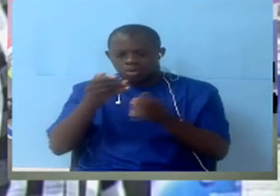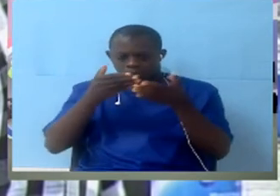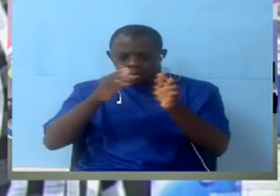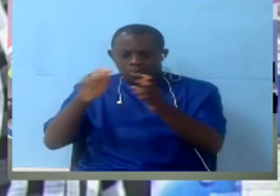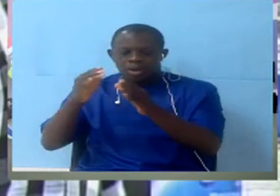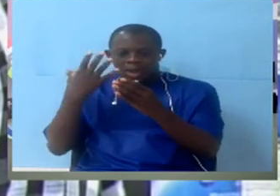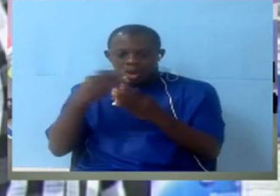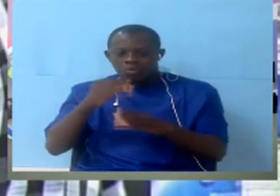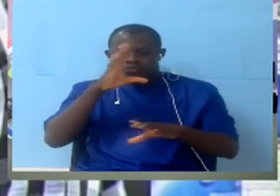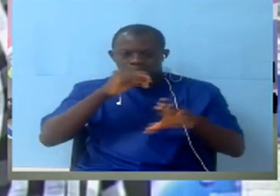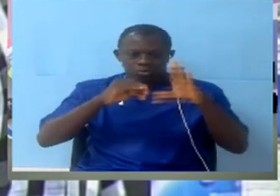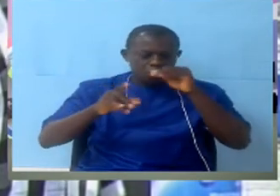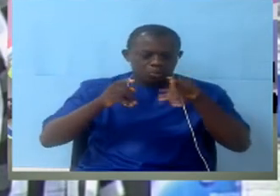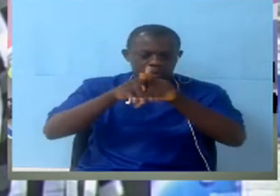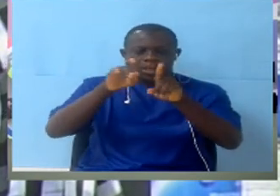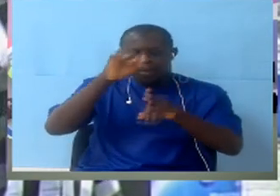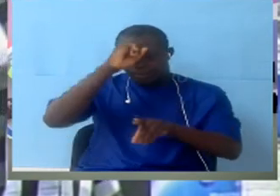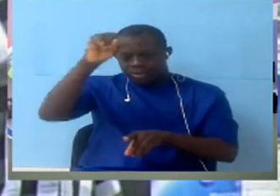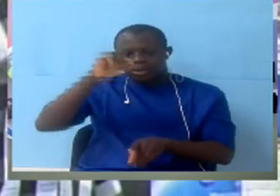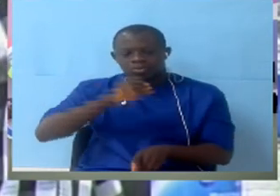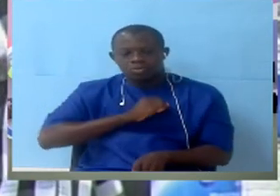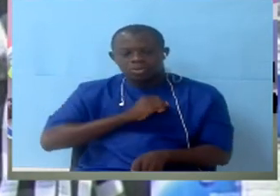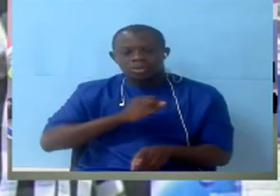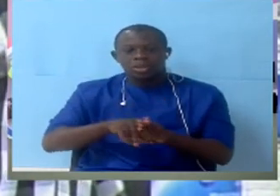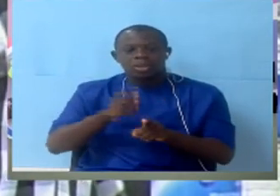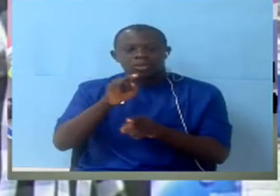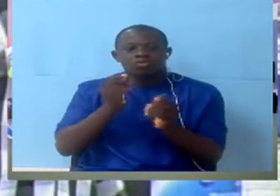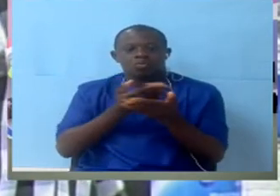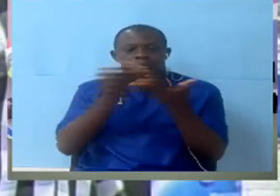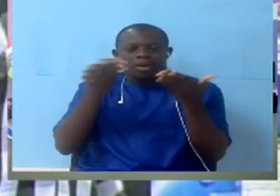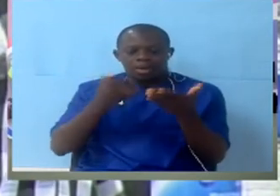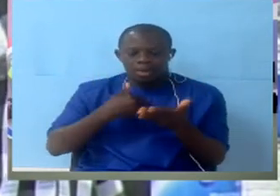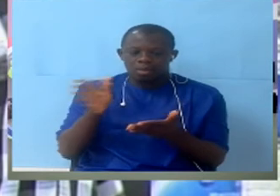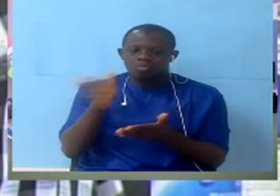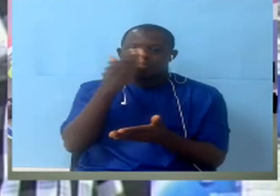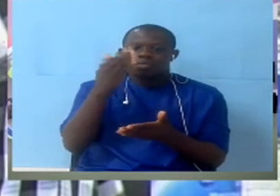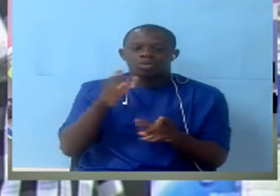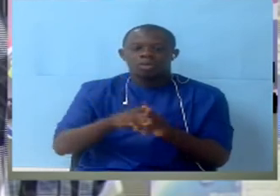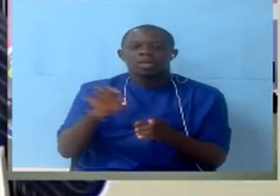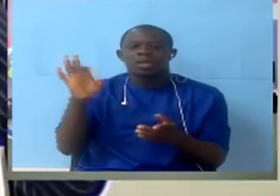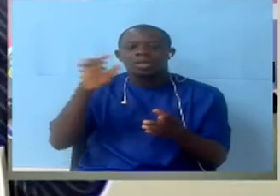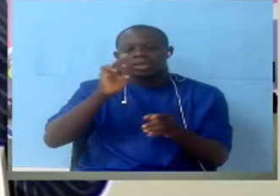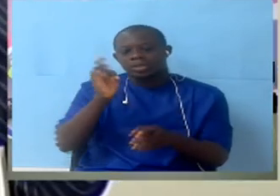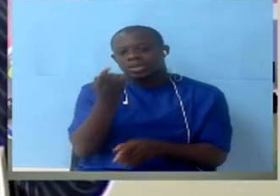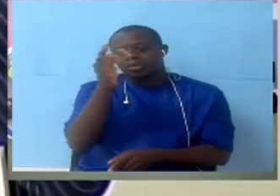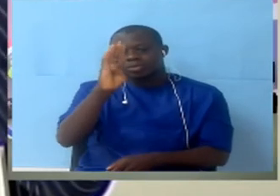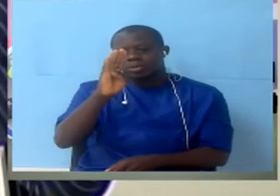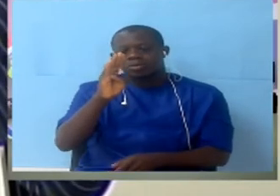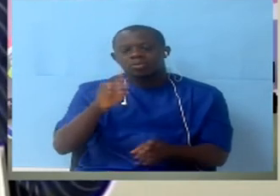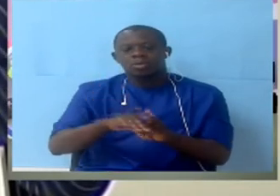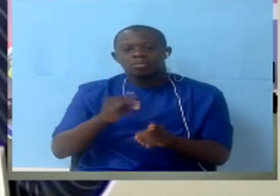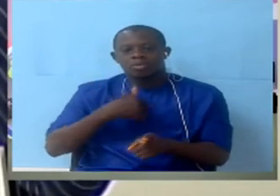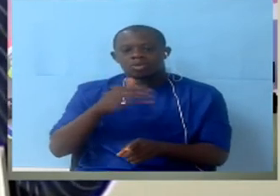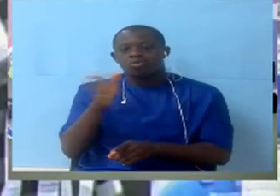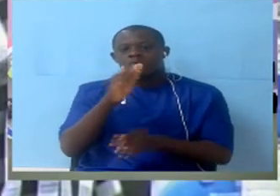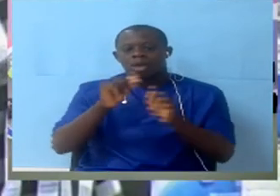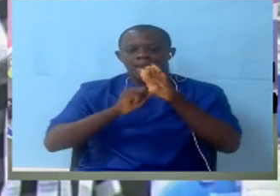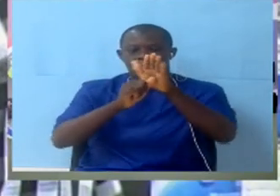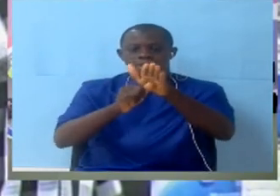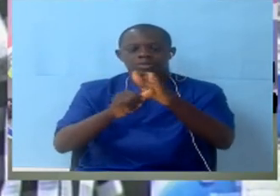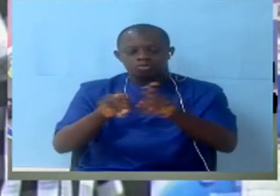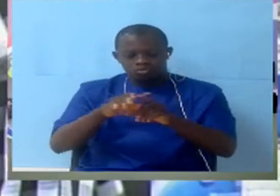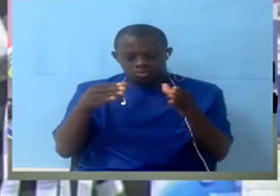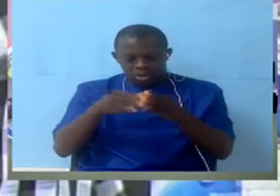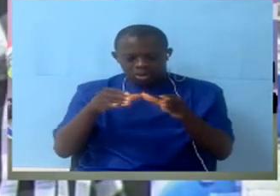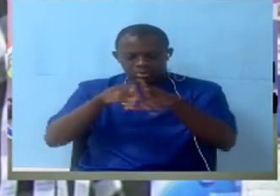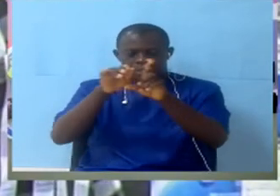to the president himself. Well, I'm in Guinea-Bissau. This is why I went to Guinea-Bissau. So, in the embassy, to? I went to the embassy. Namuso?